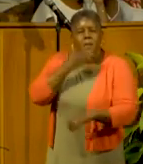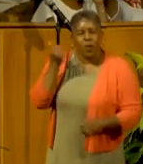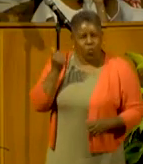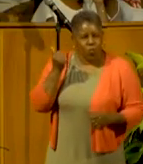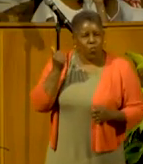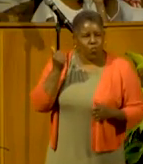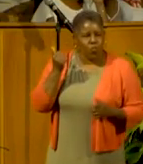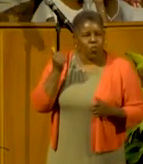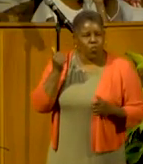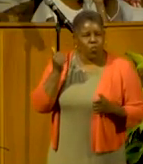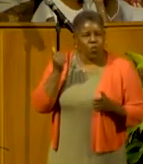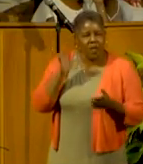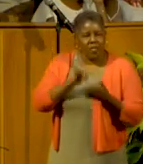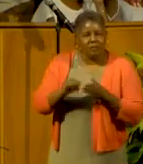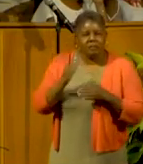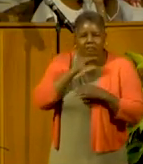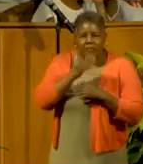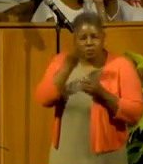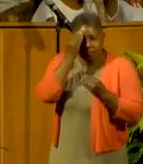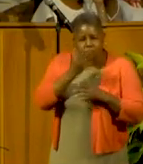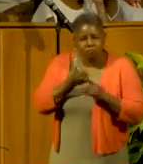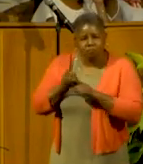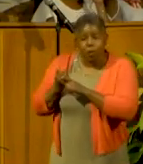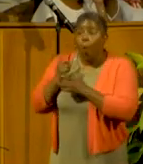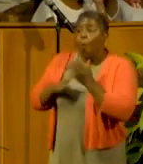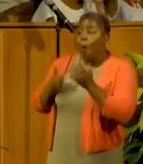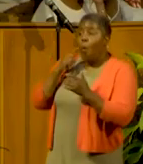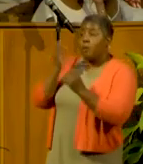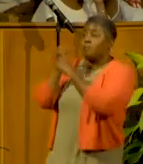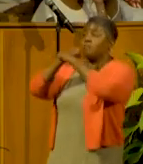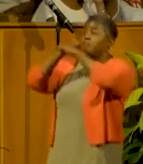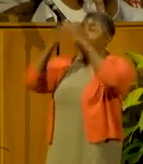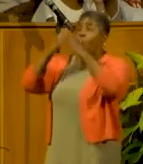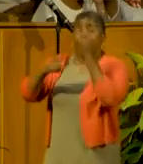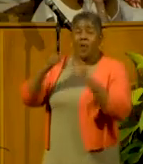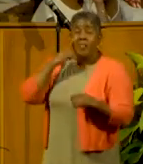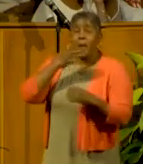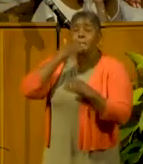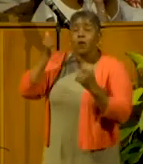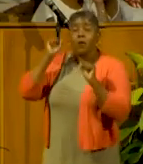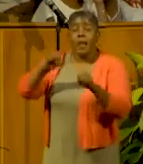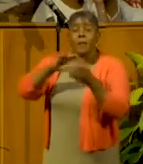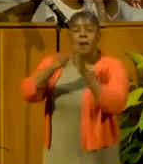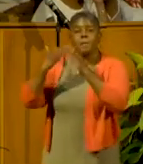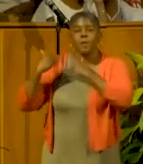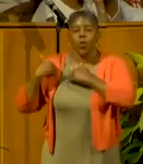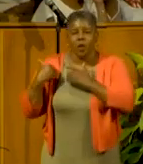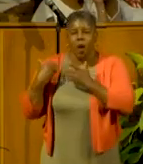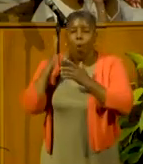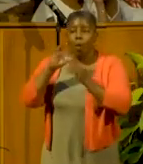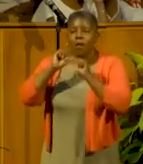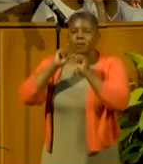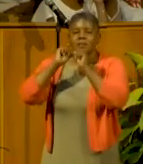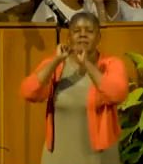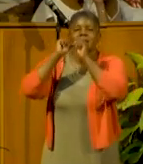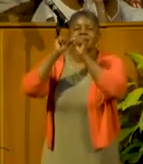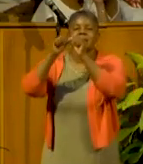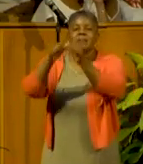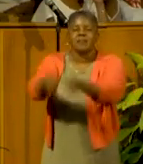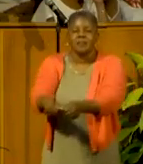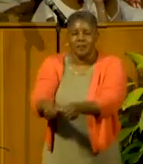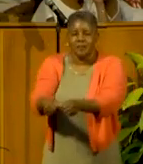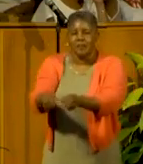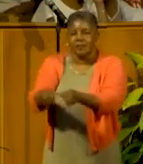better. And what we perceive to be better can actually become a burden that will continue to carry